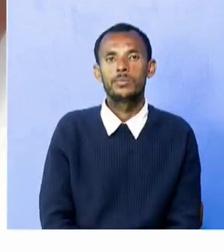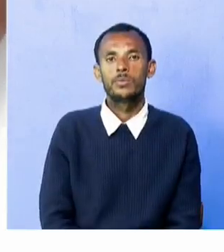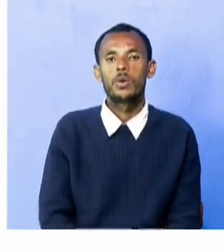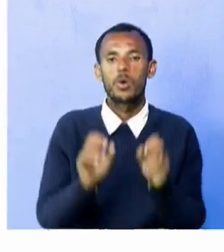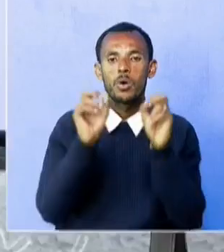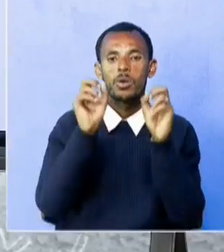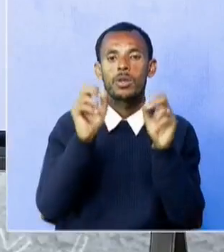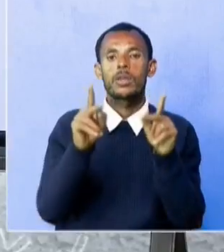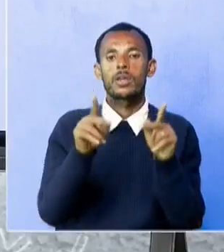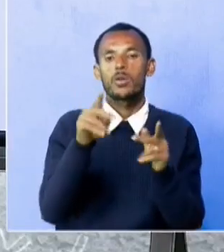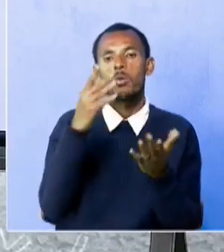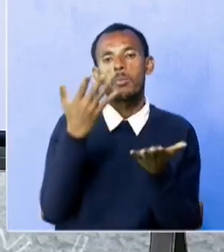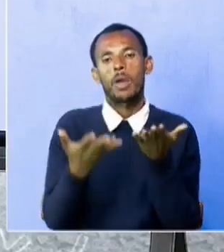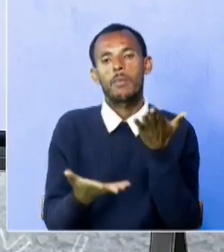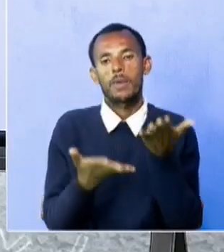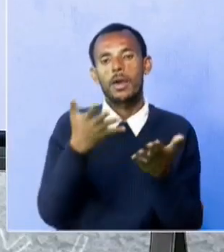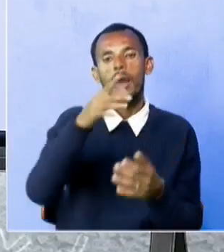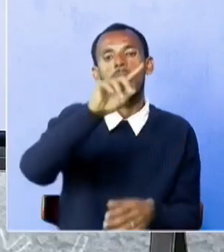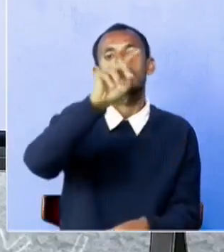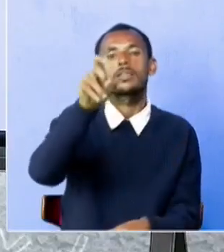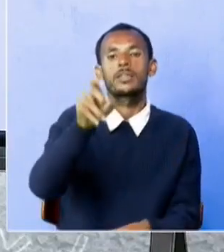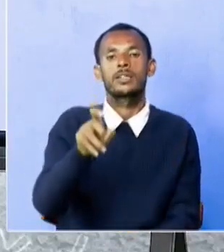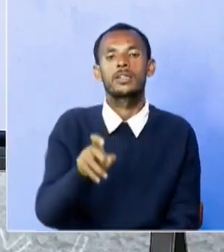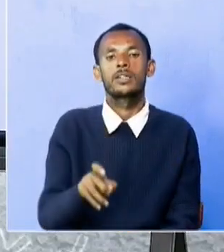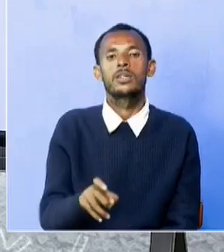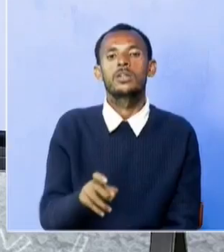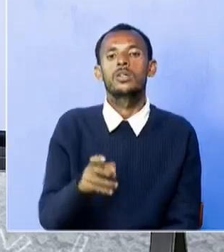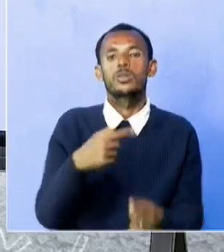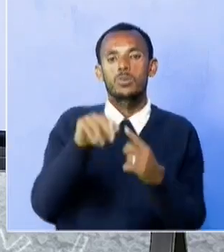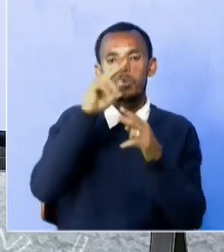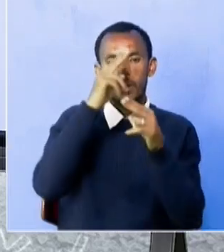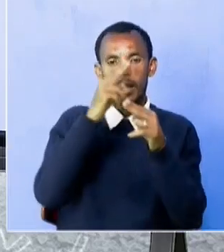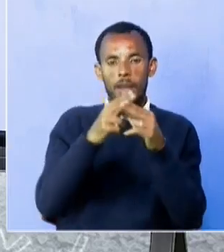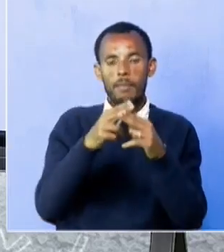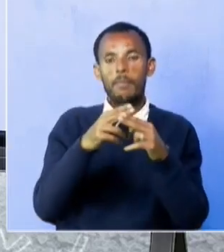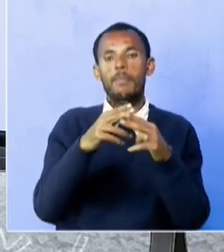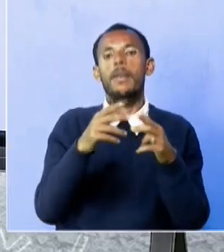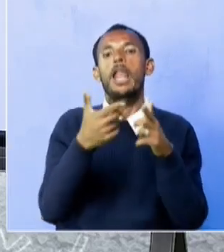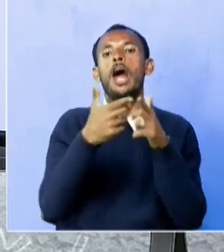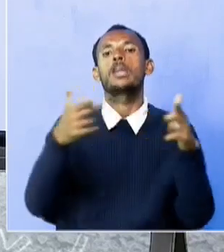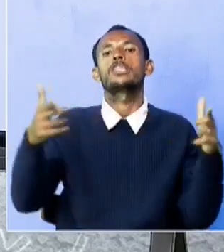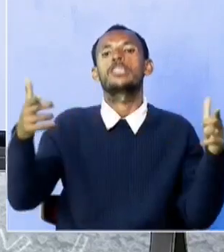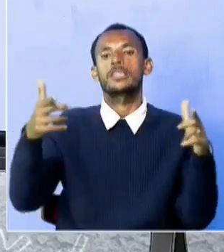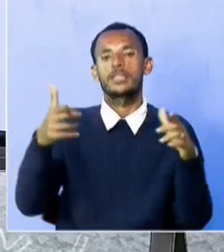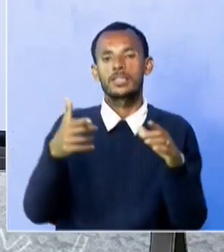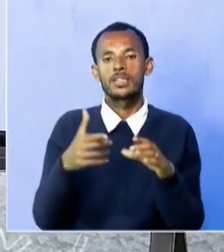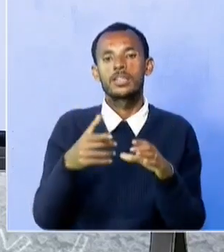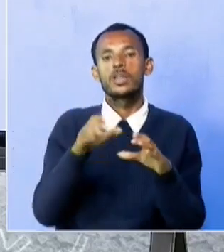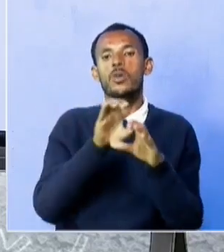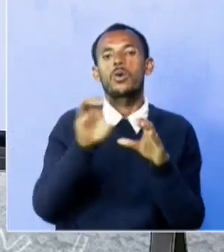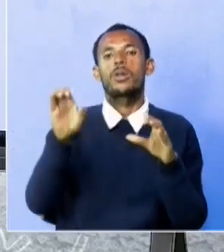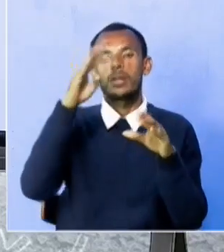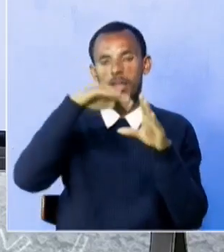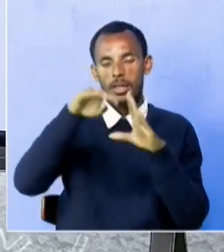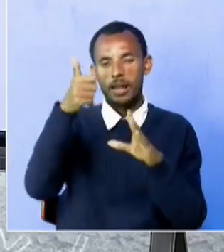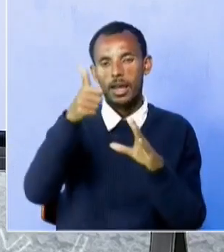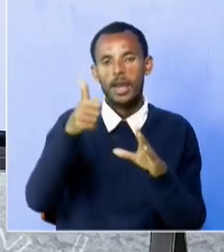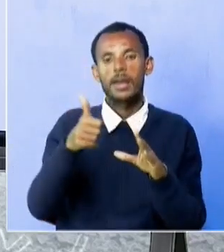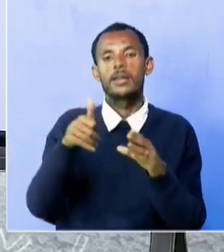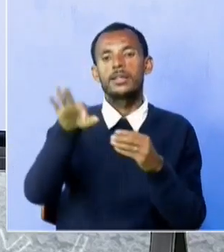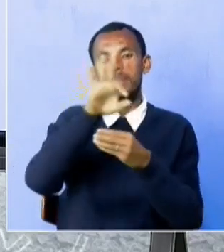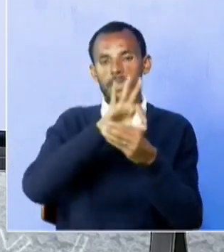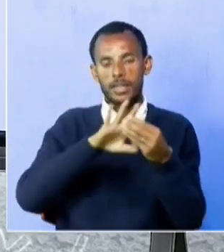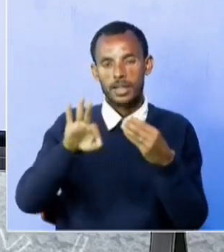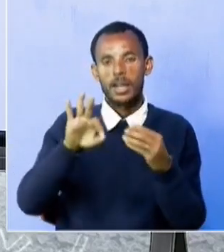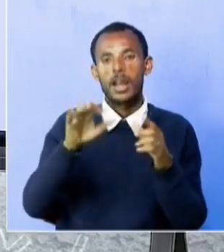Okay, you may be asked to name the largest chord in a circle. If you are asked to name